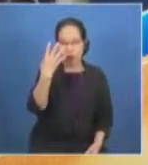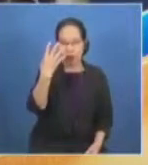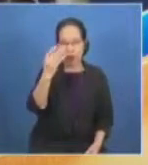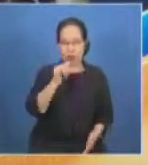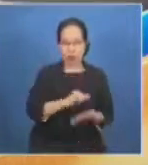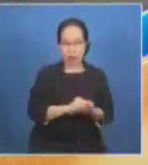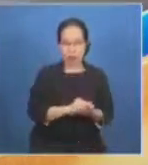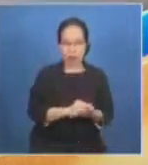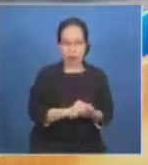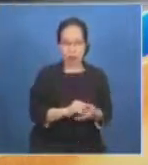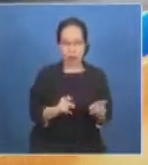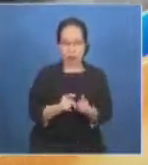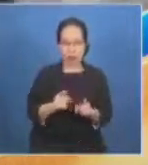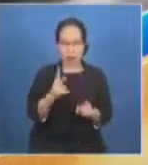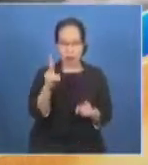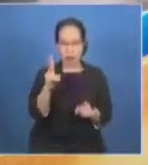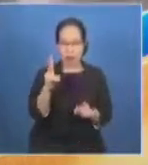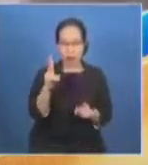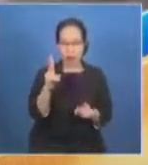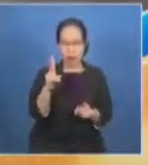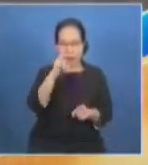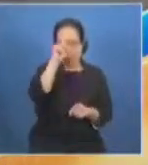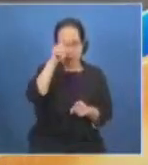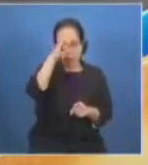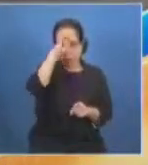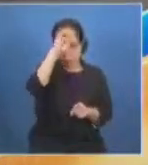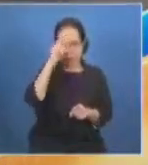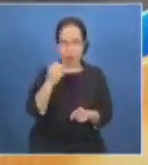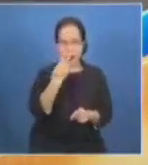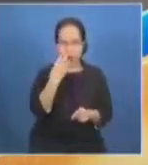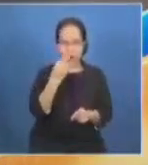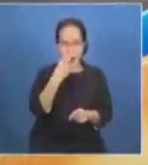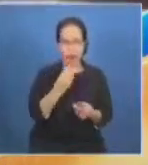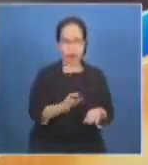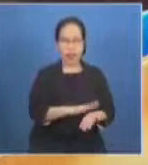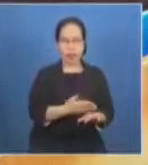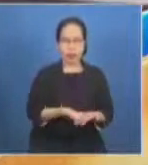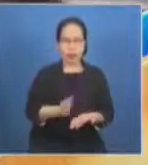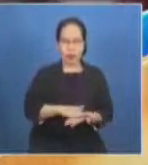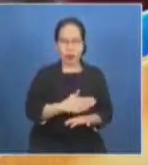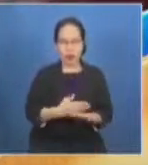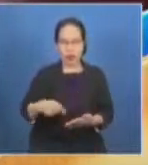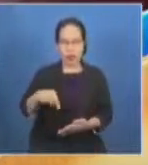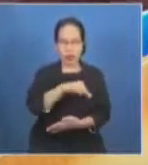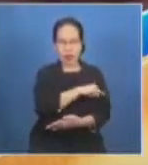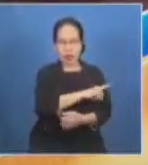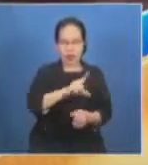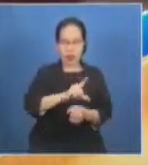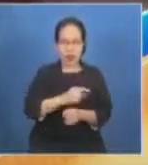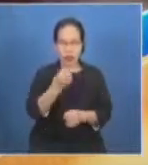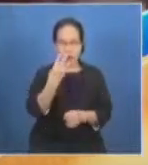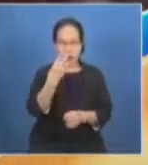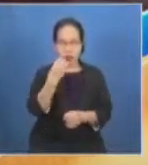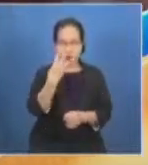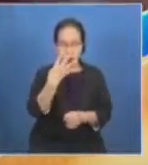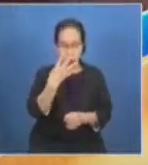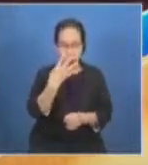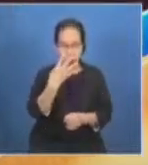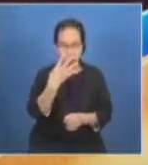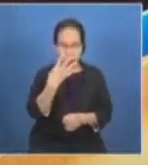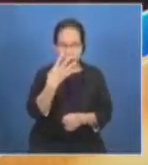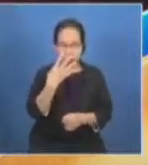That was also where I saw Brother Ellie face to face, and he cooked fish in vinegar for the brethren in Hong Kong.